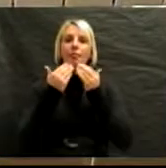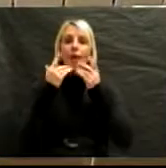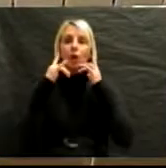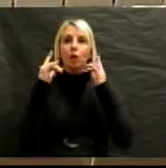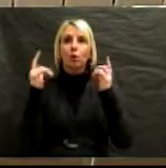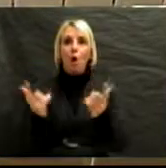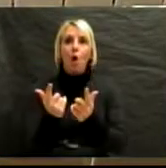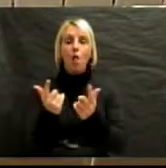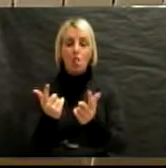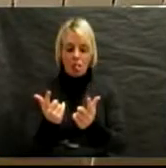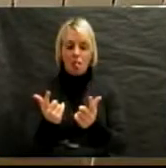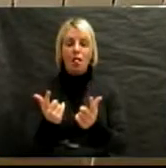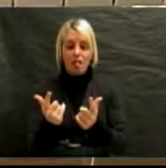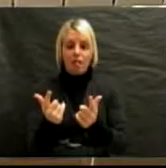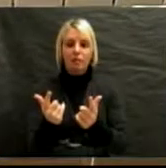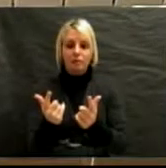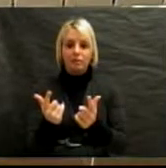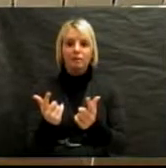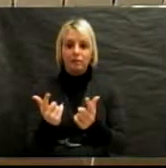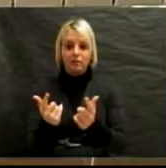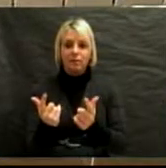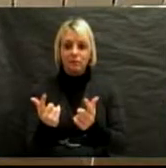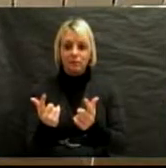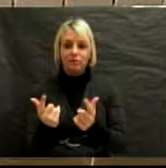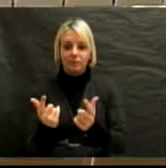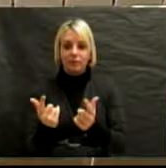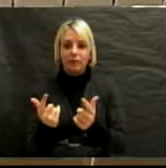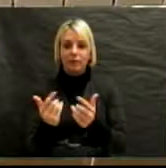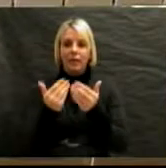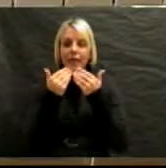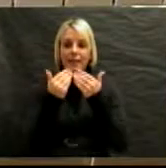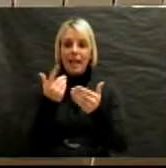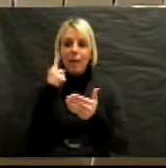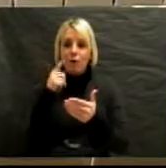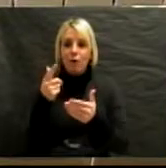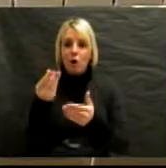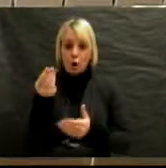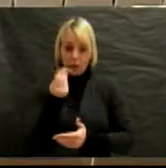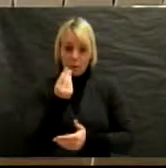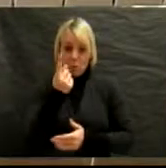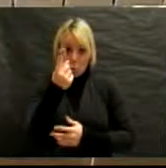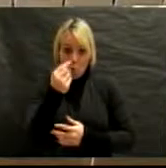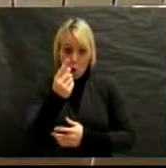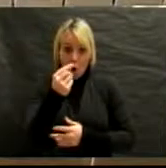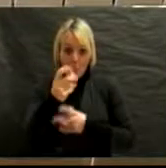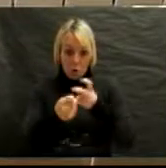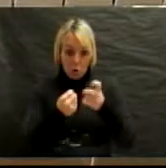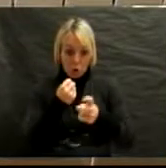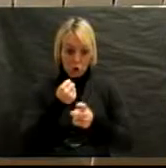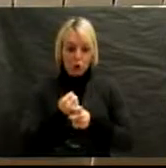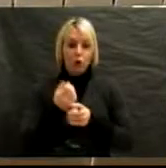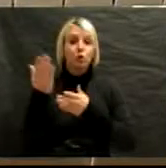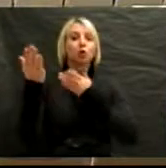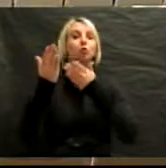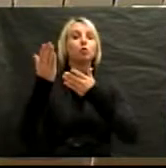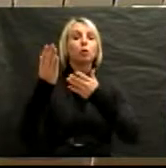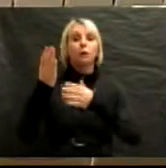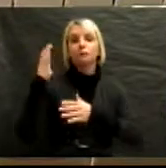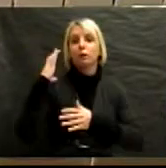Thank you for giving me another year to serve as chair on the Faribault School Board. I